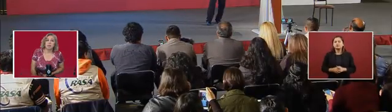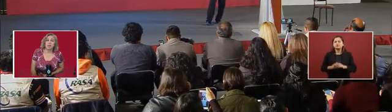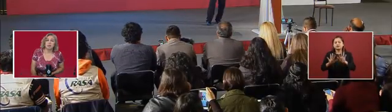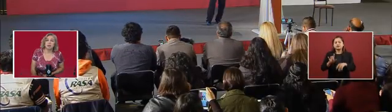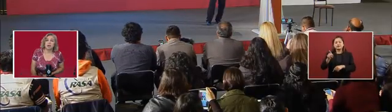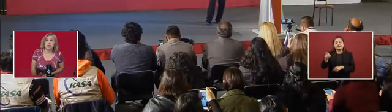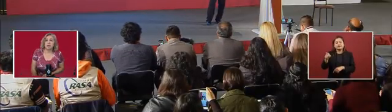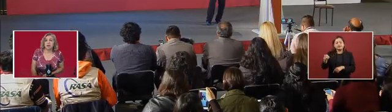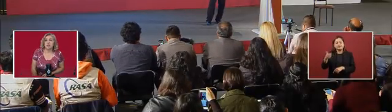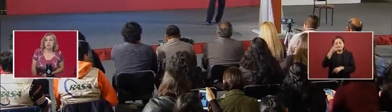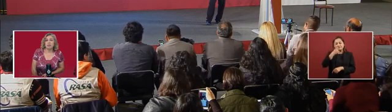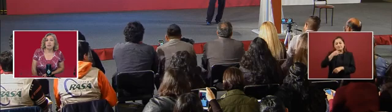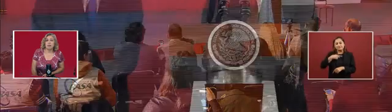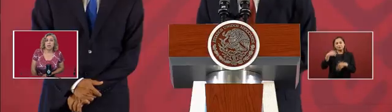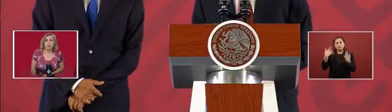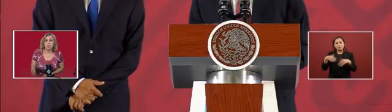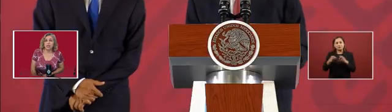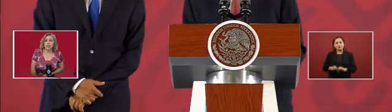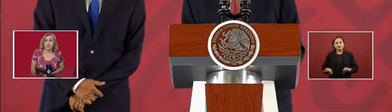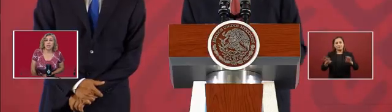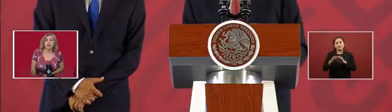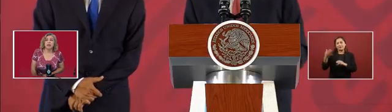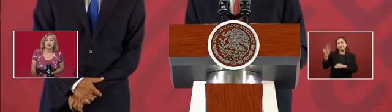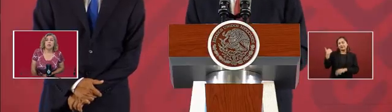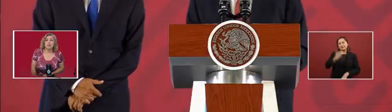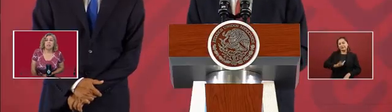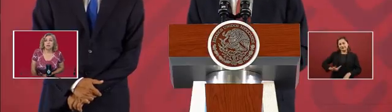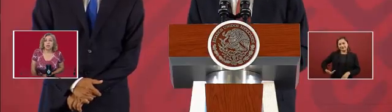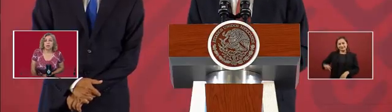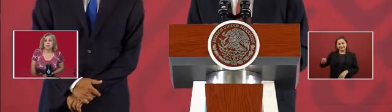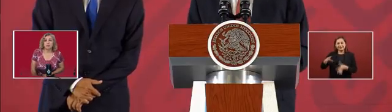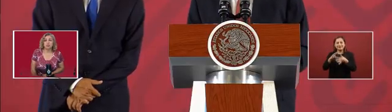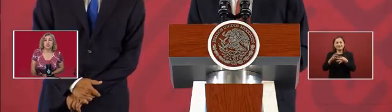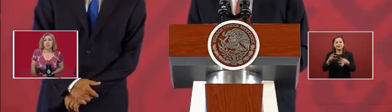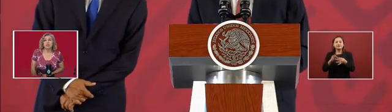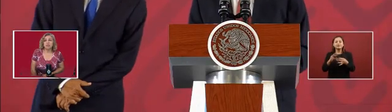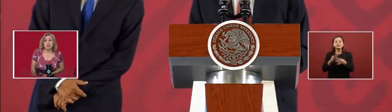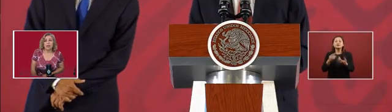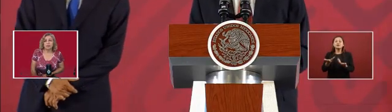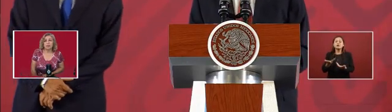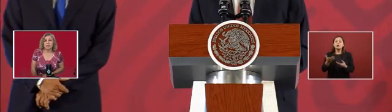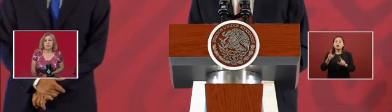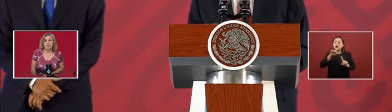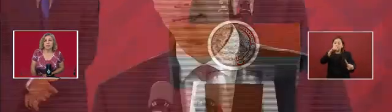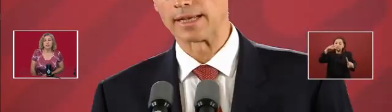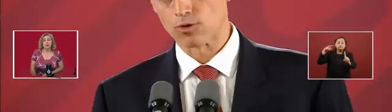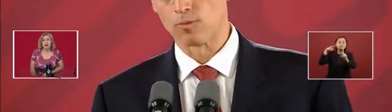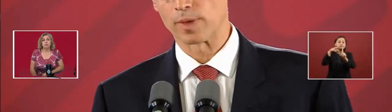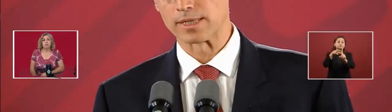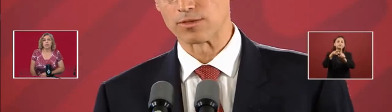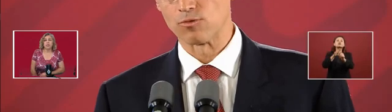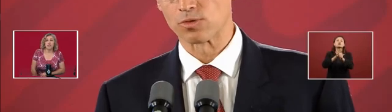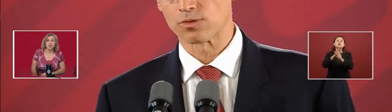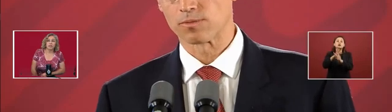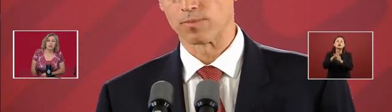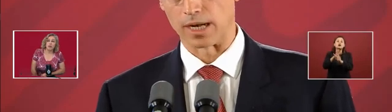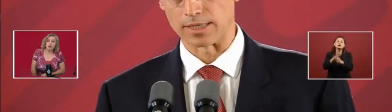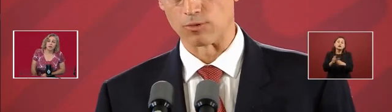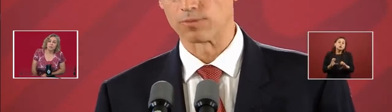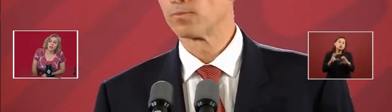Is it, or what are the insecticides that you've selected for this